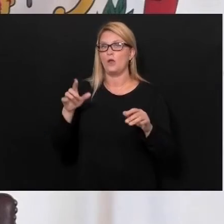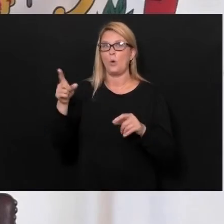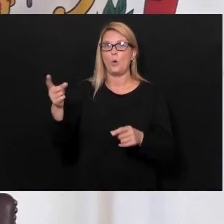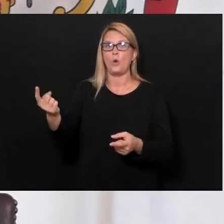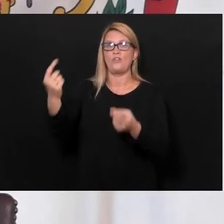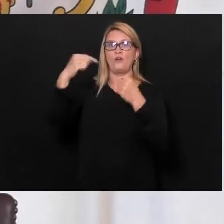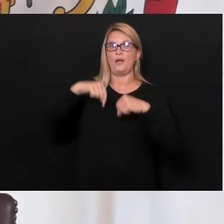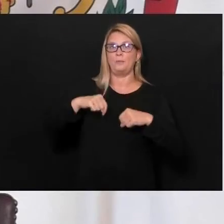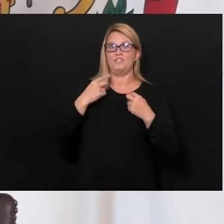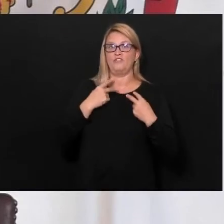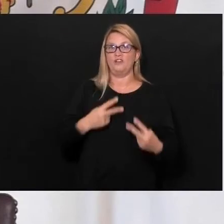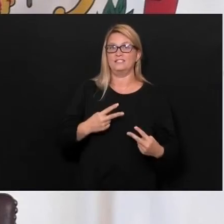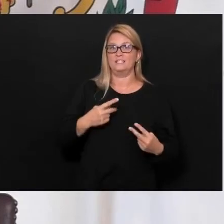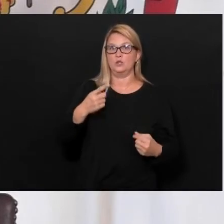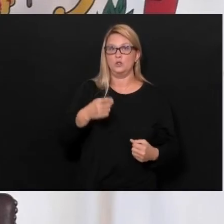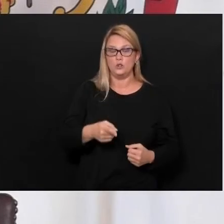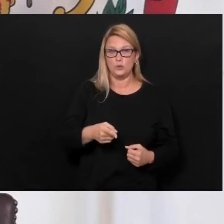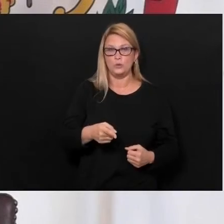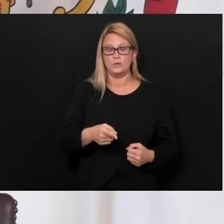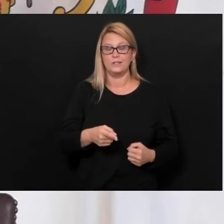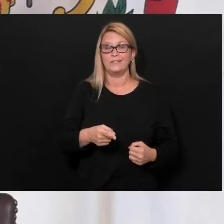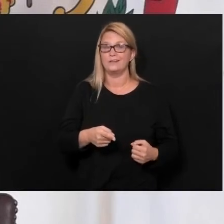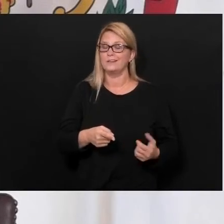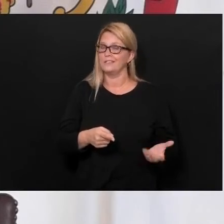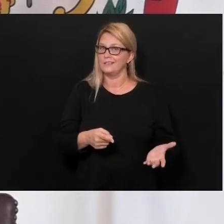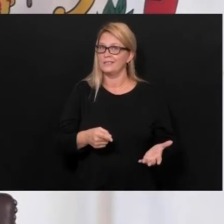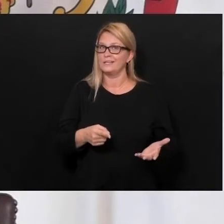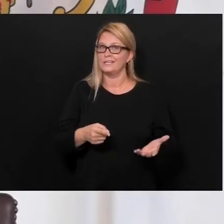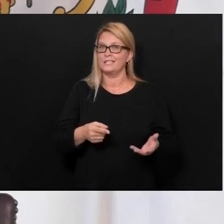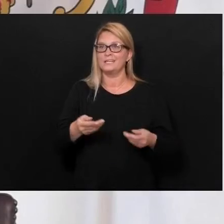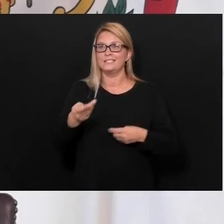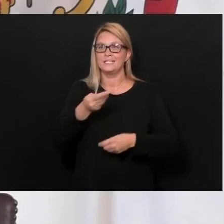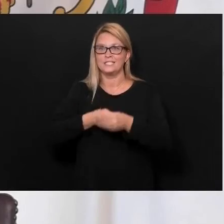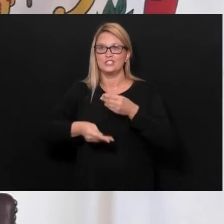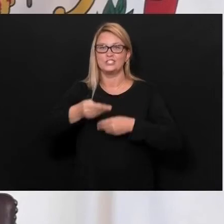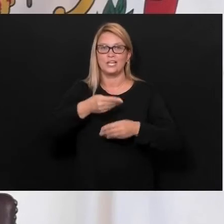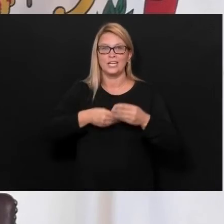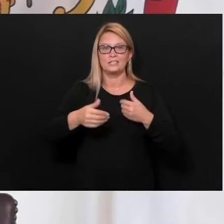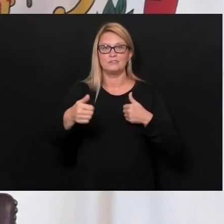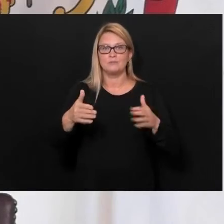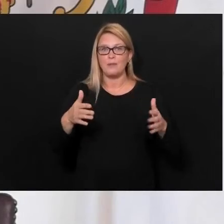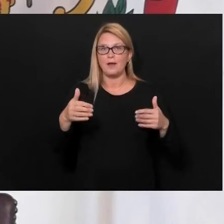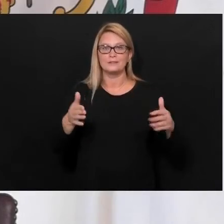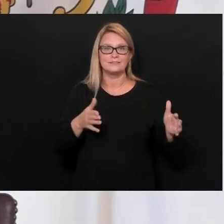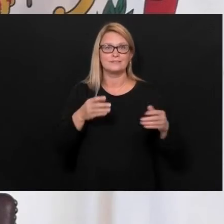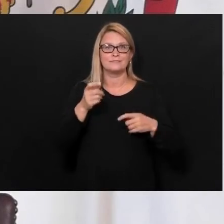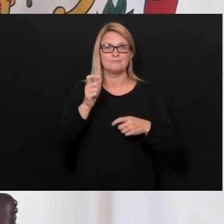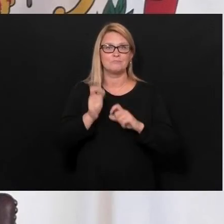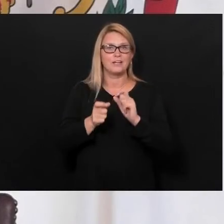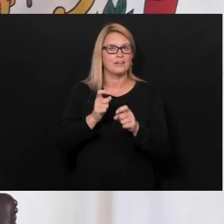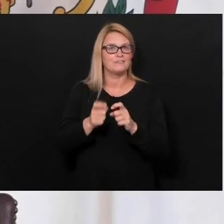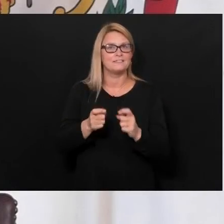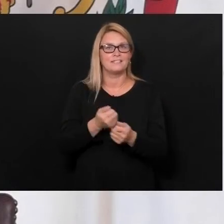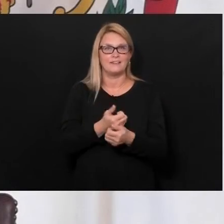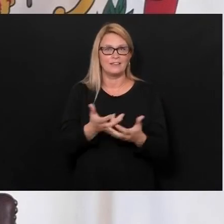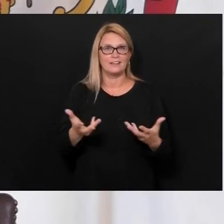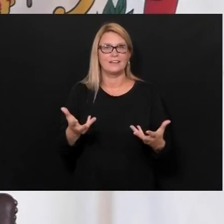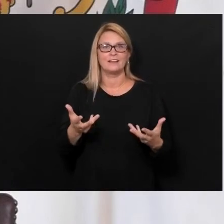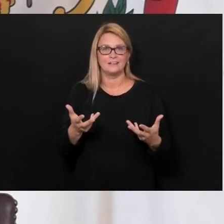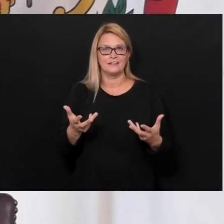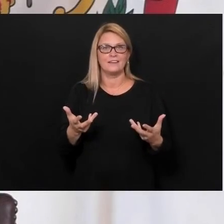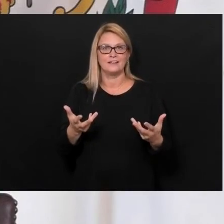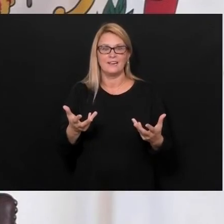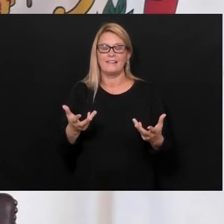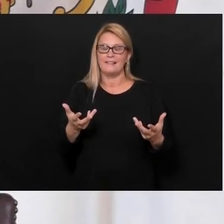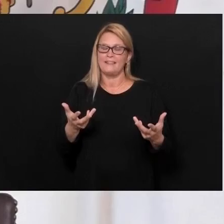coming to your house and whatever like that, to exchange presents or whatever like that over Thanksgiving, over Christmas and everything.